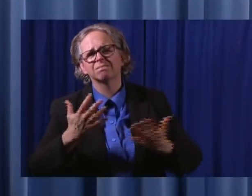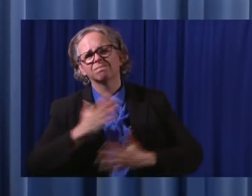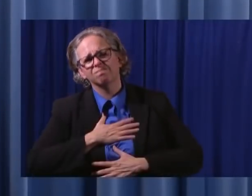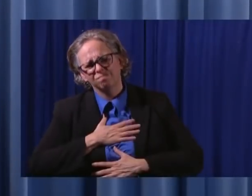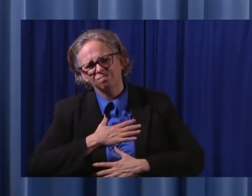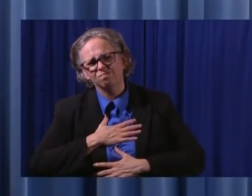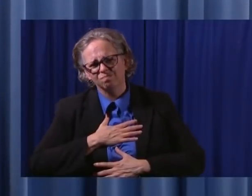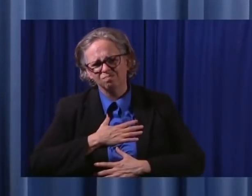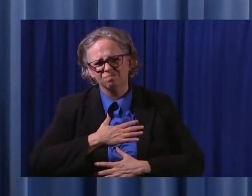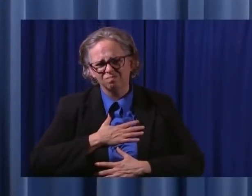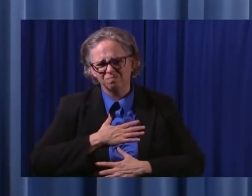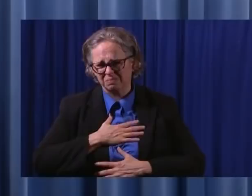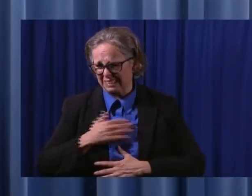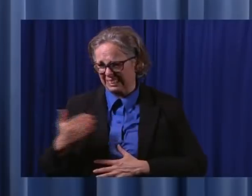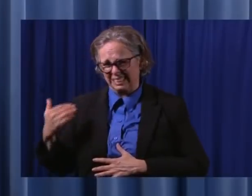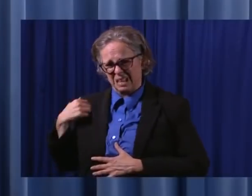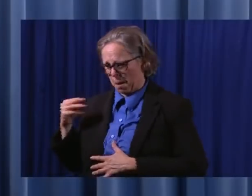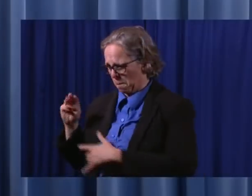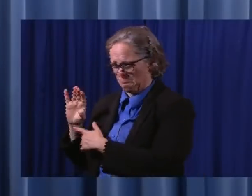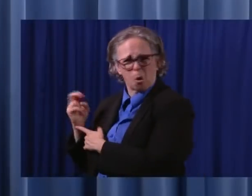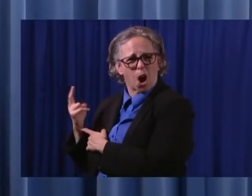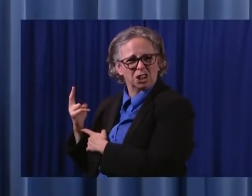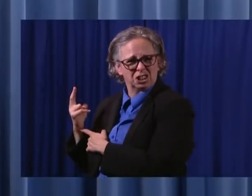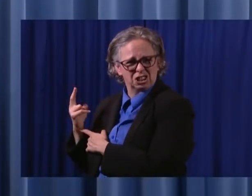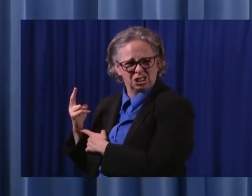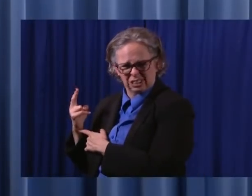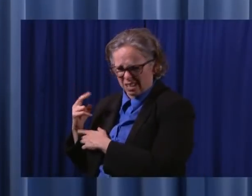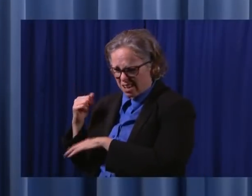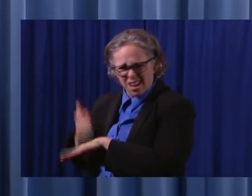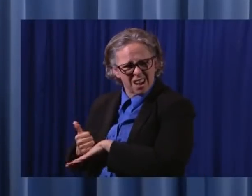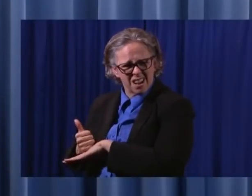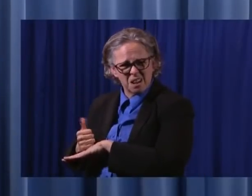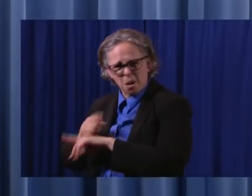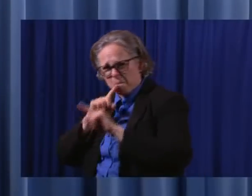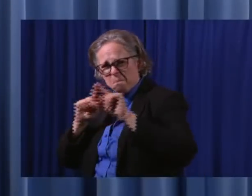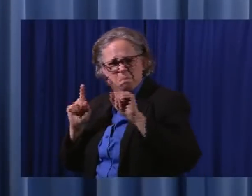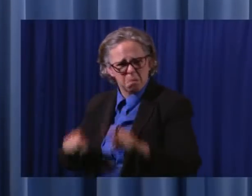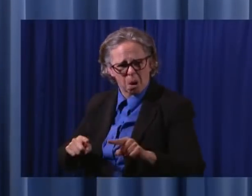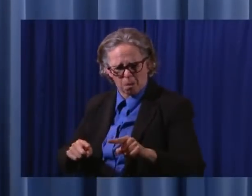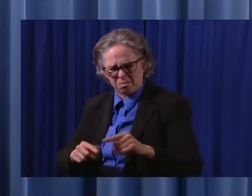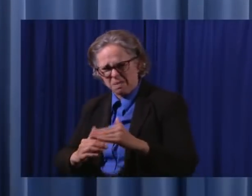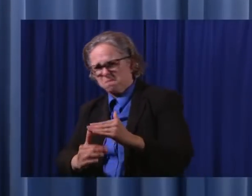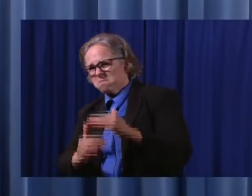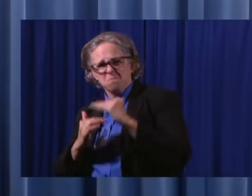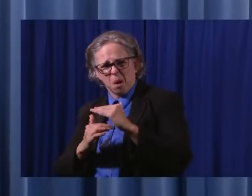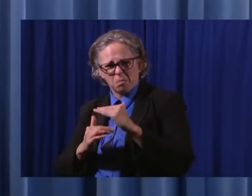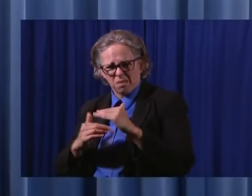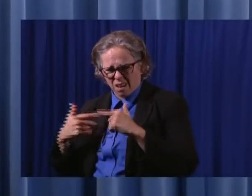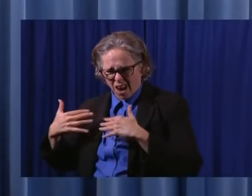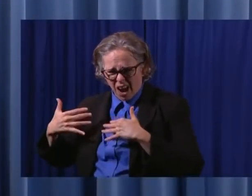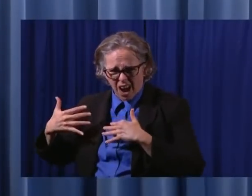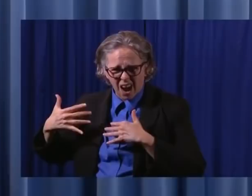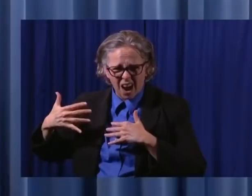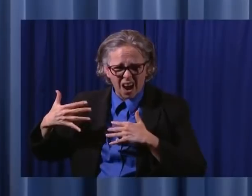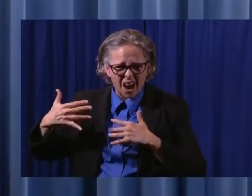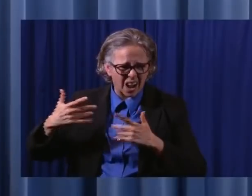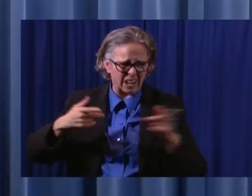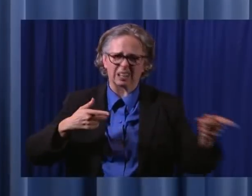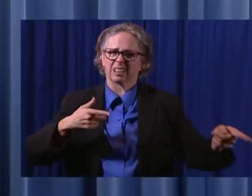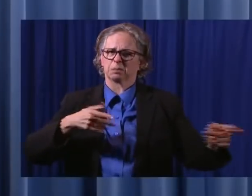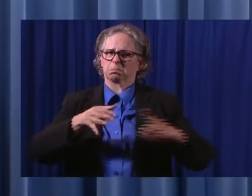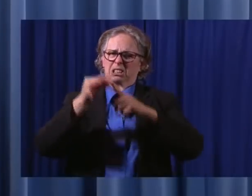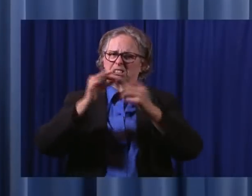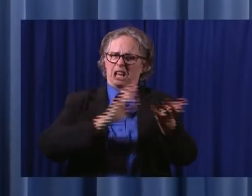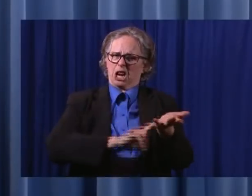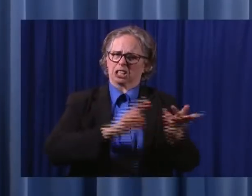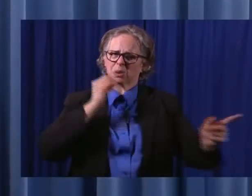place an order to restrict visitation to essential personnel in nursing homes, assisted living facilities, intermediate care facilities for individuals